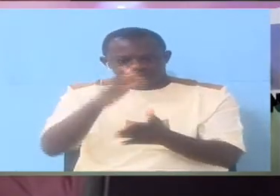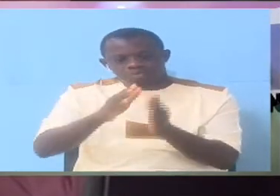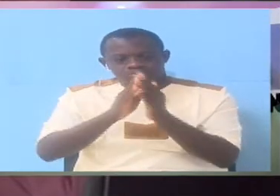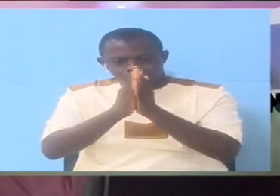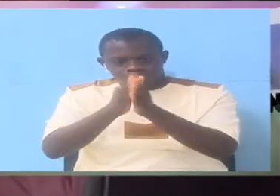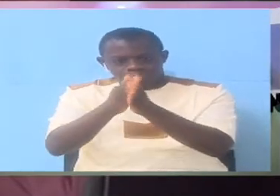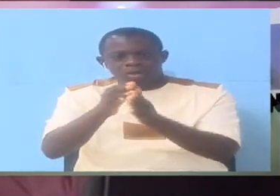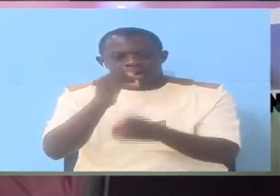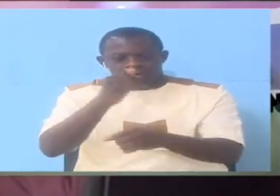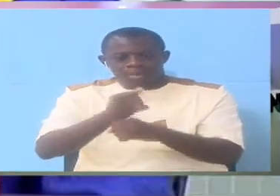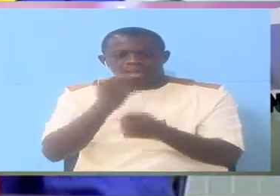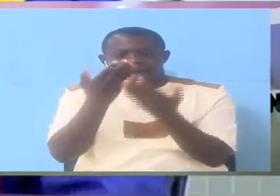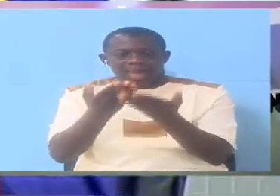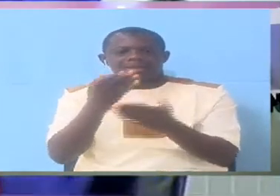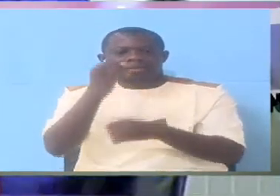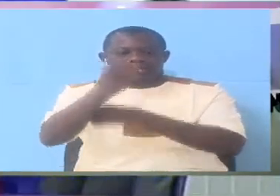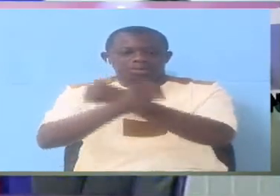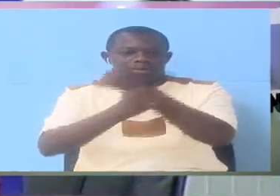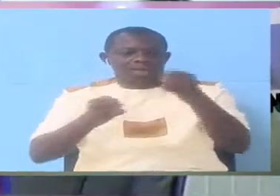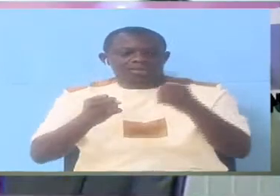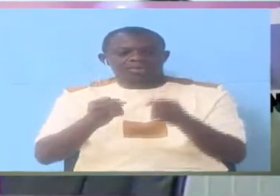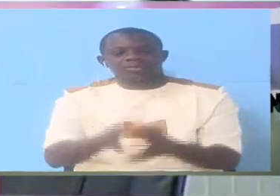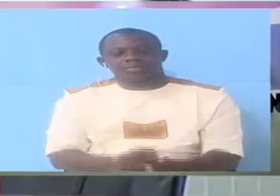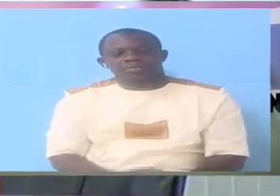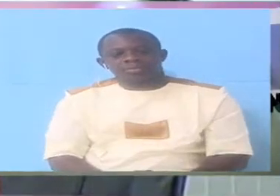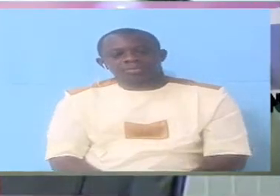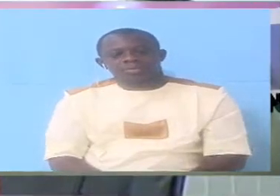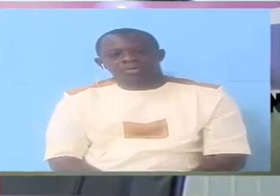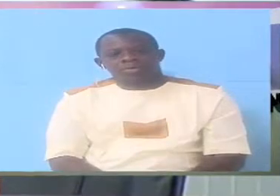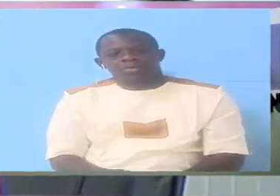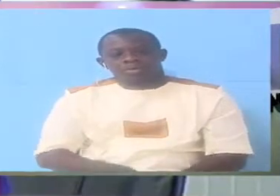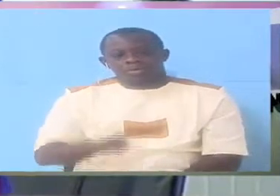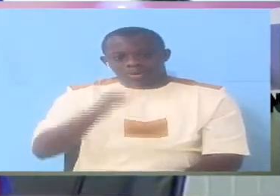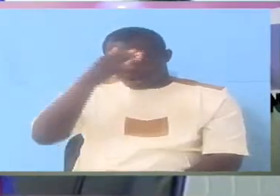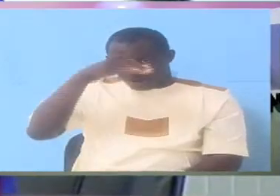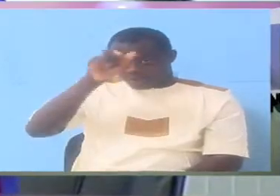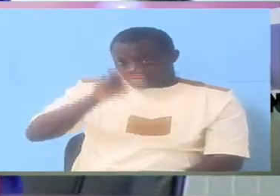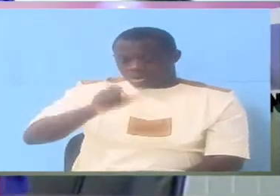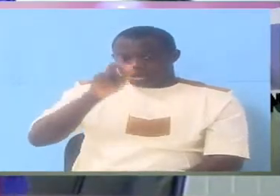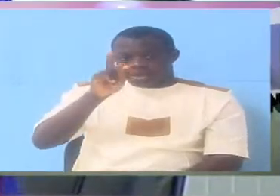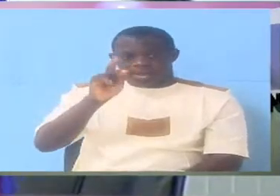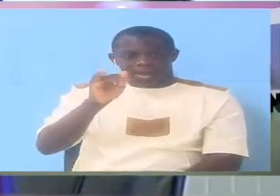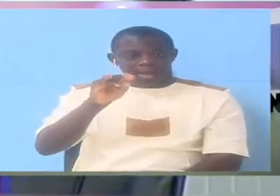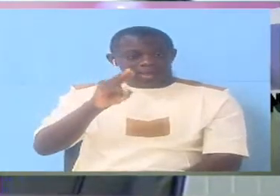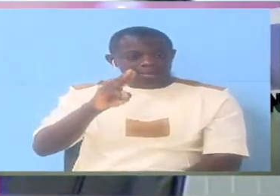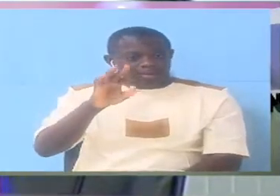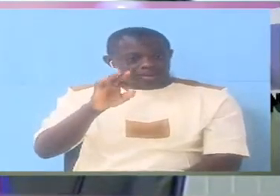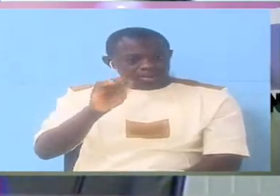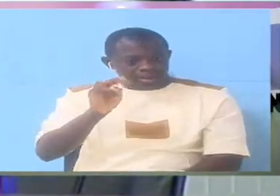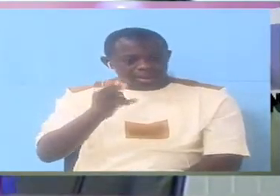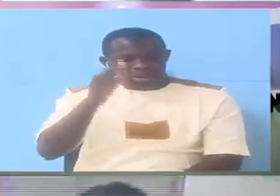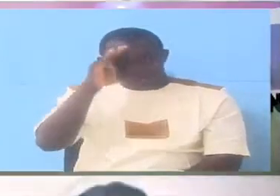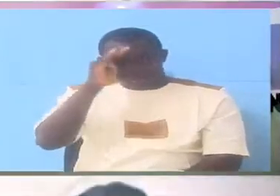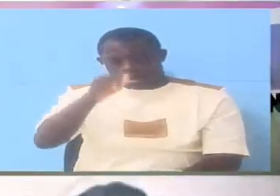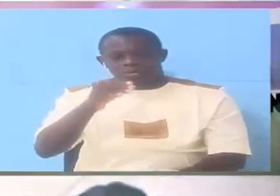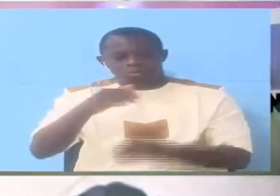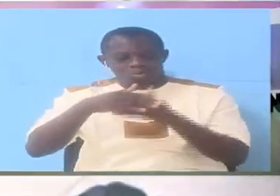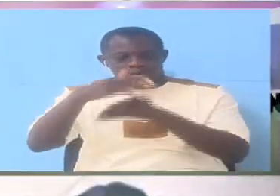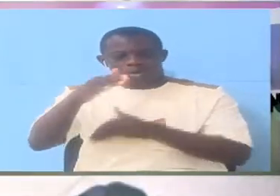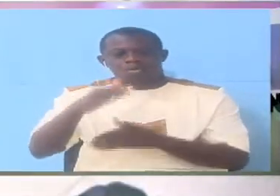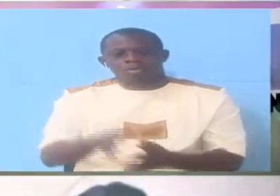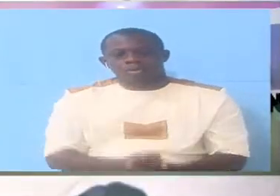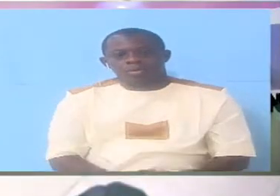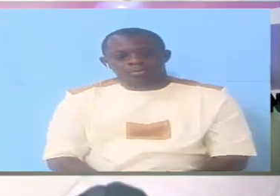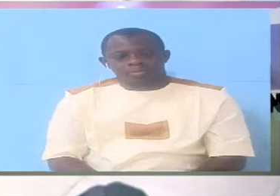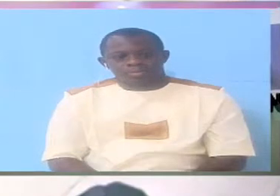boat that they got their hands tied. Commissioner Kinte Abaraka. Thank you so much, Commissioner Kinte. Ndenya menja mange koko